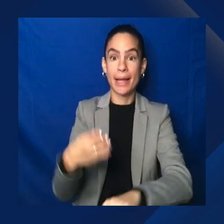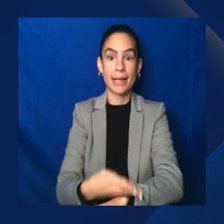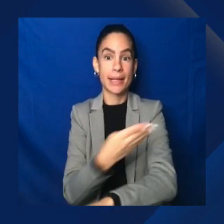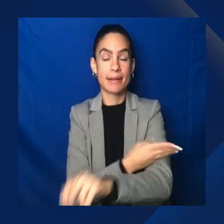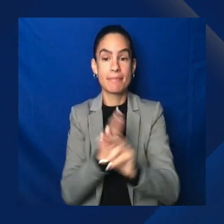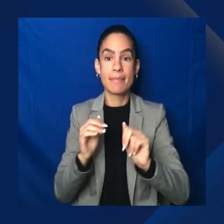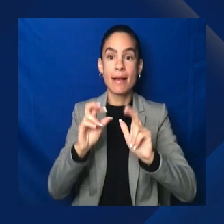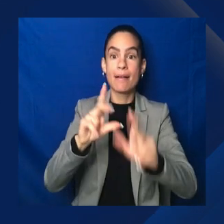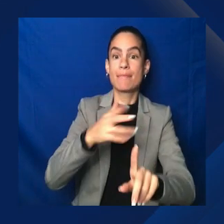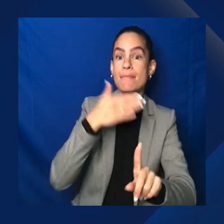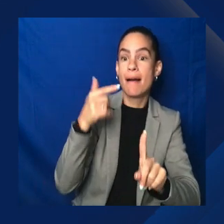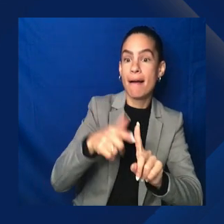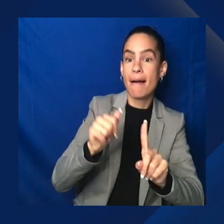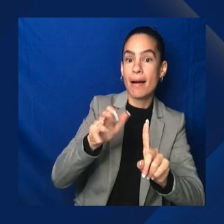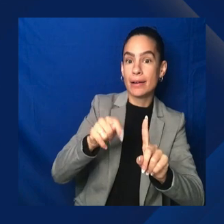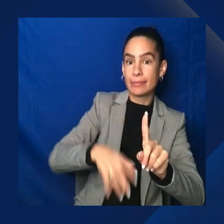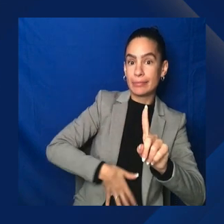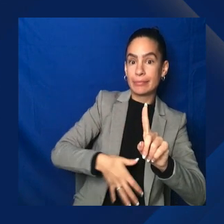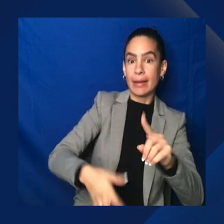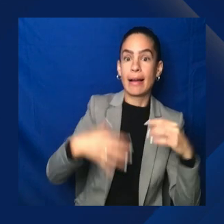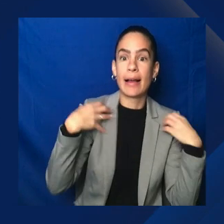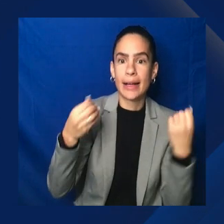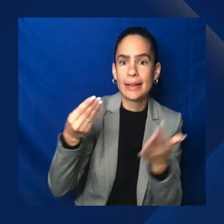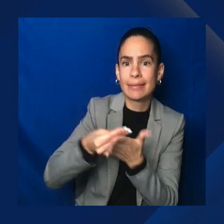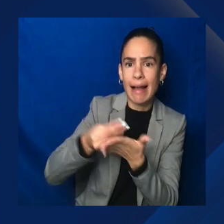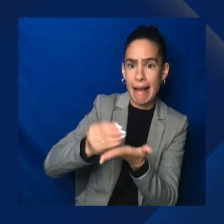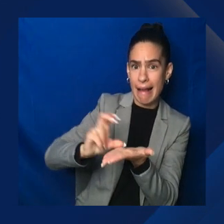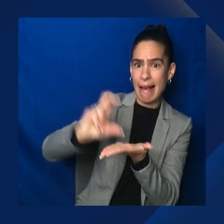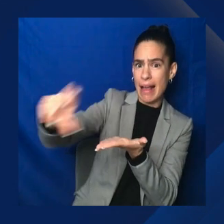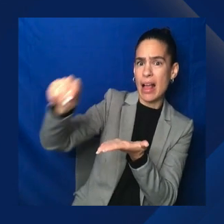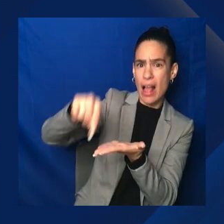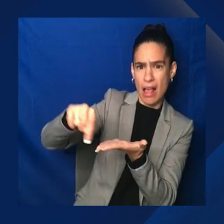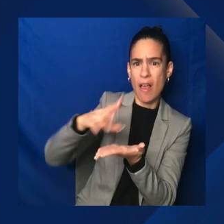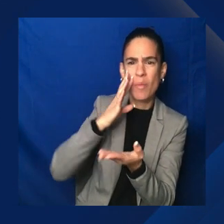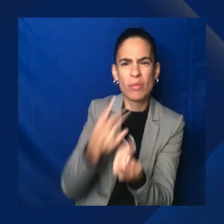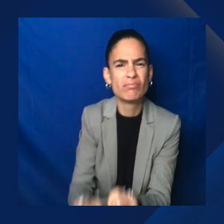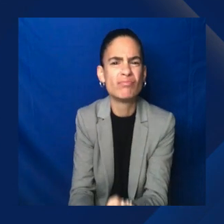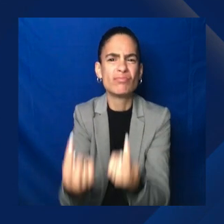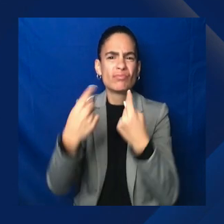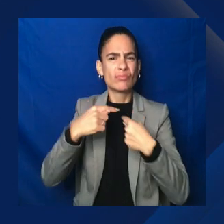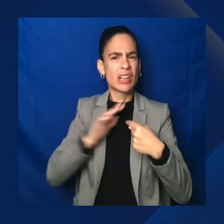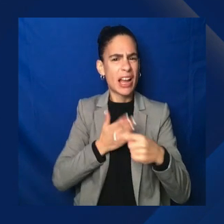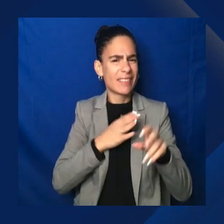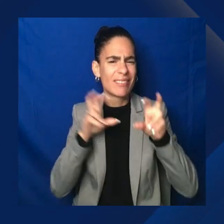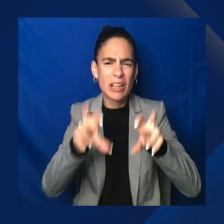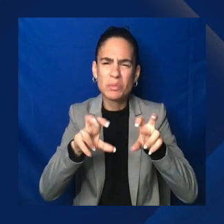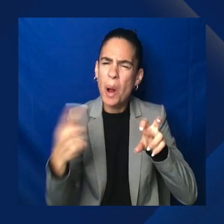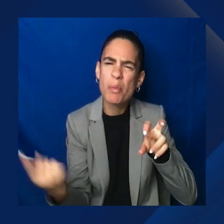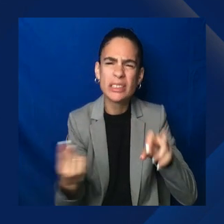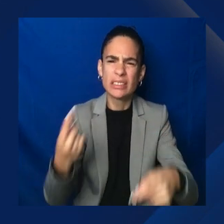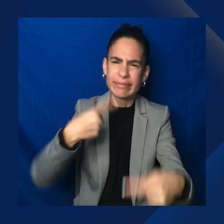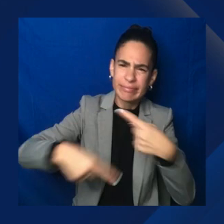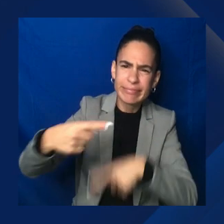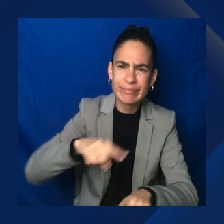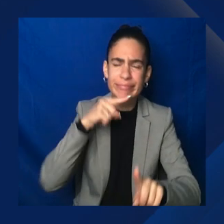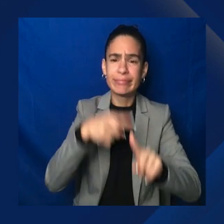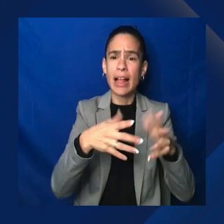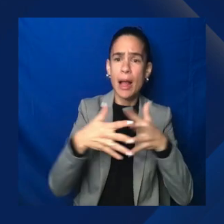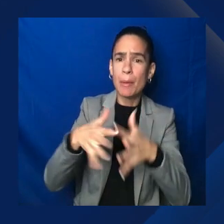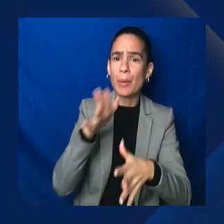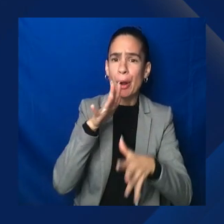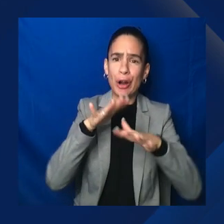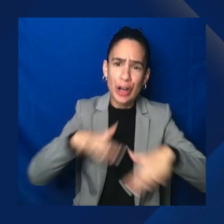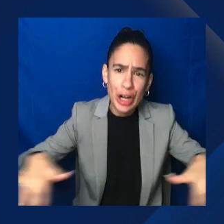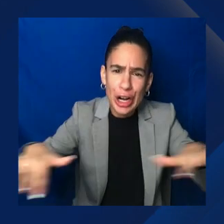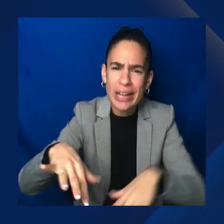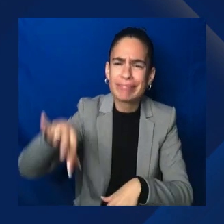on investment to change the lives of American mothers and positively impact America's families and well-being beyond